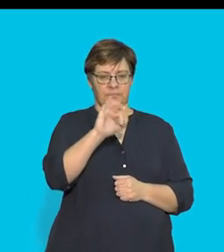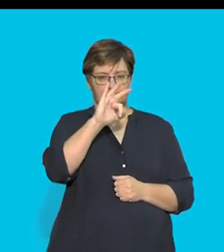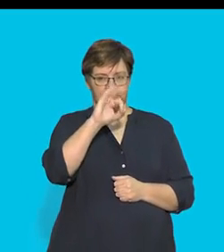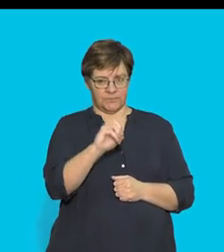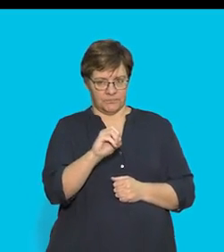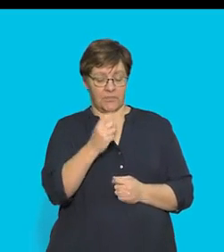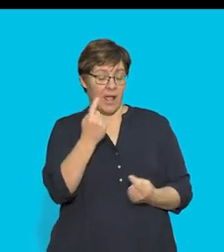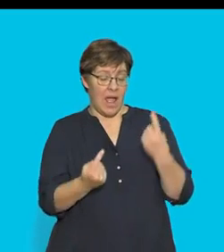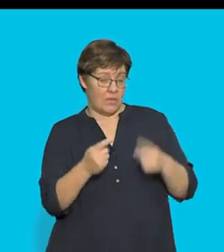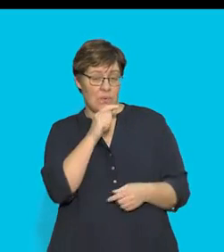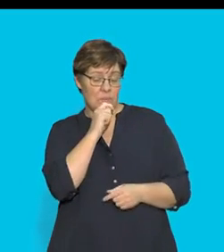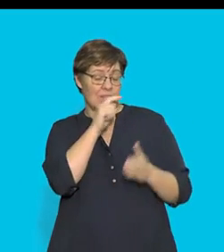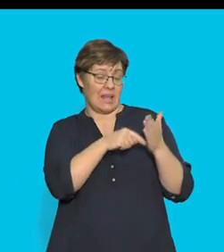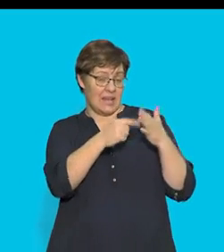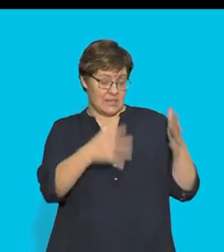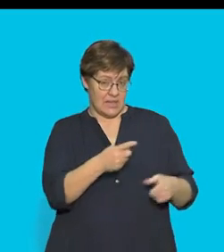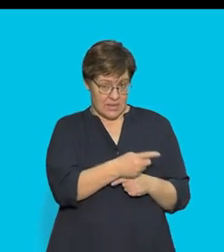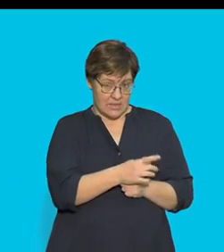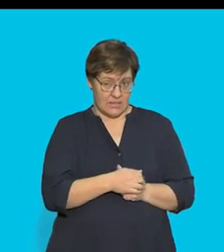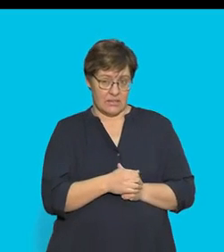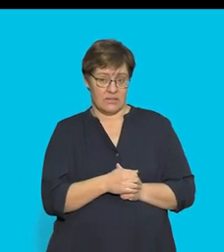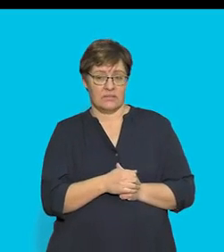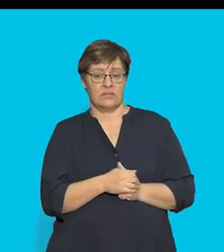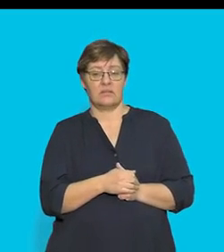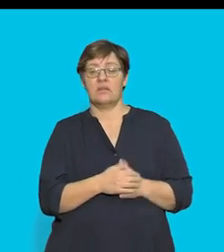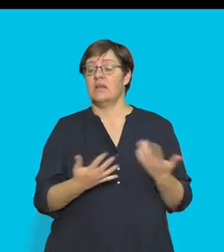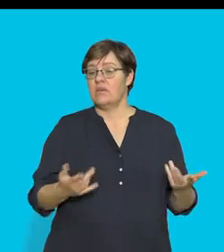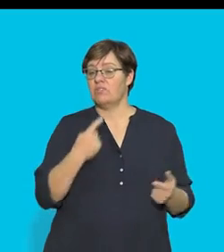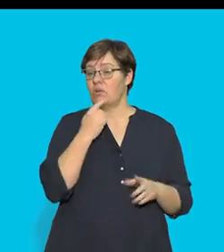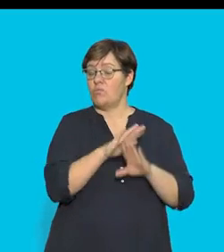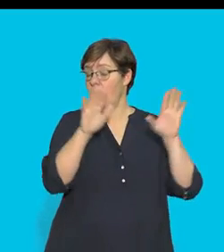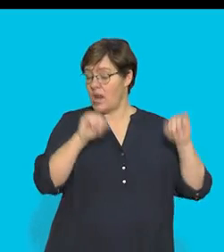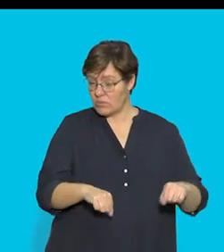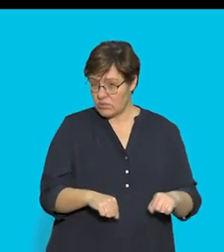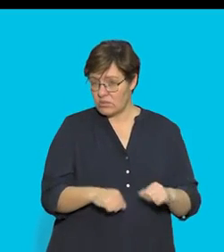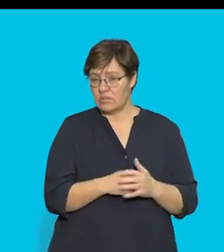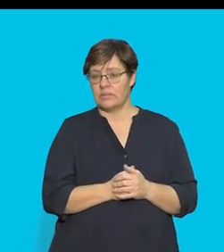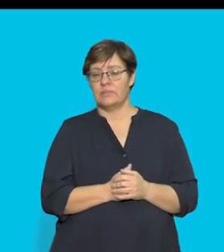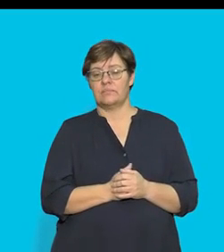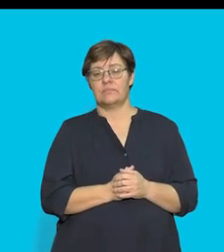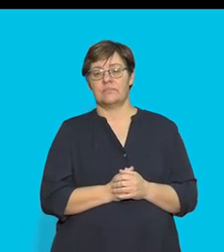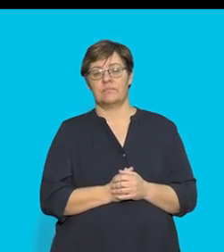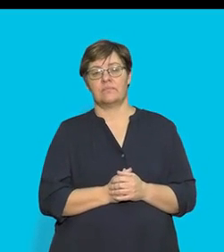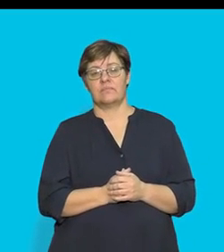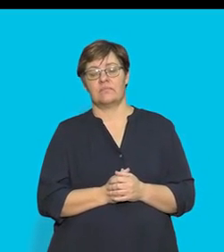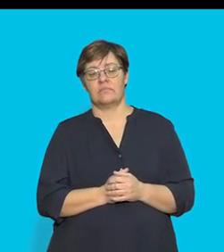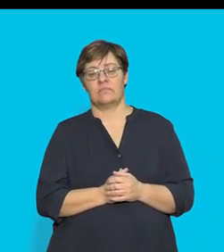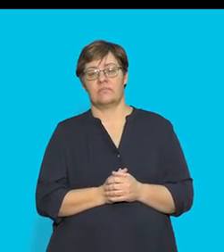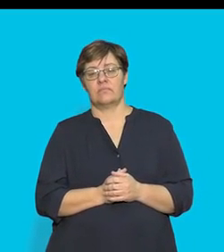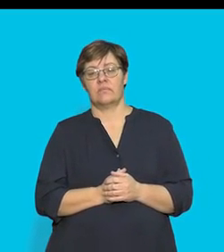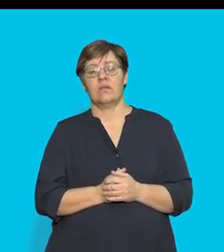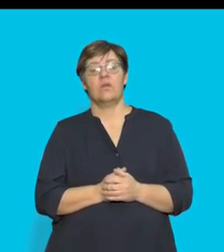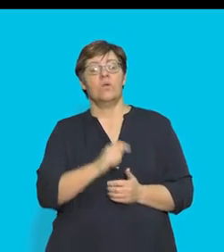your calculator, if they say you can use your calculator, if they say you're not allowed to use your calculator, and then you can use special angles to find